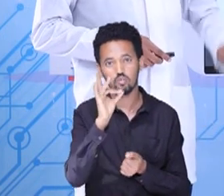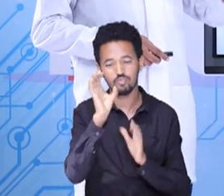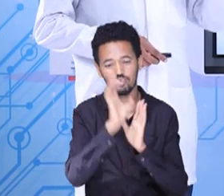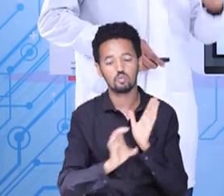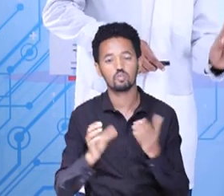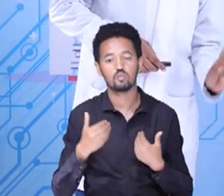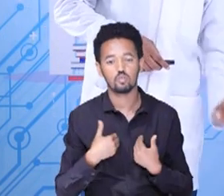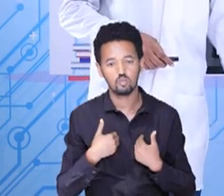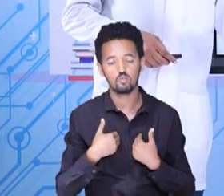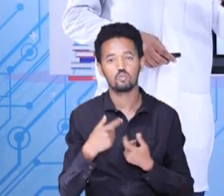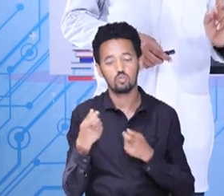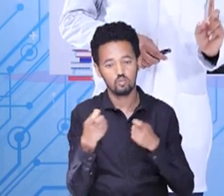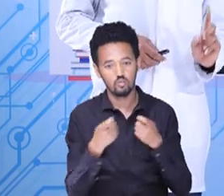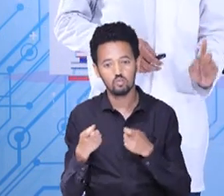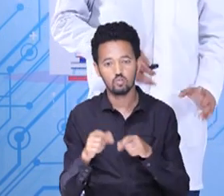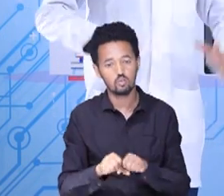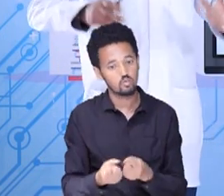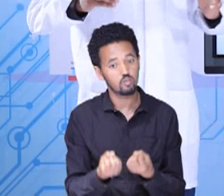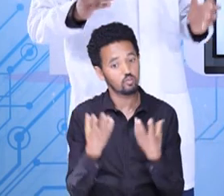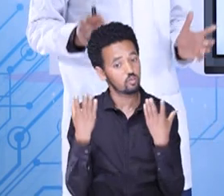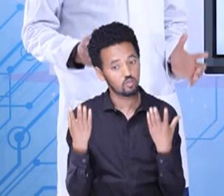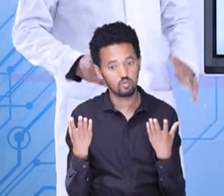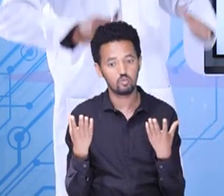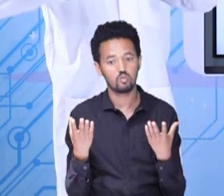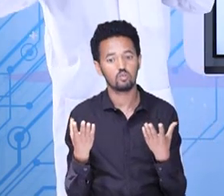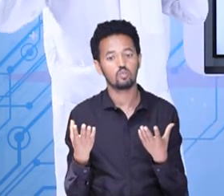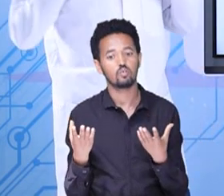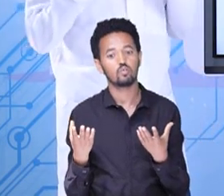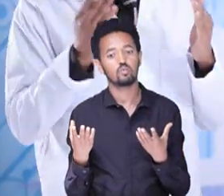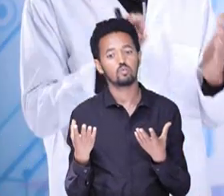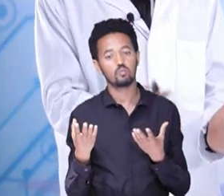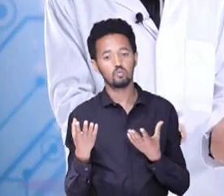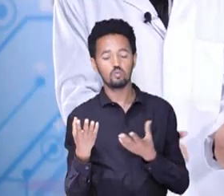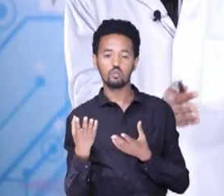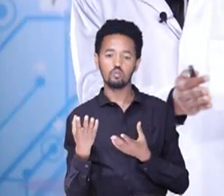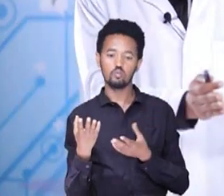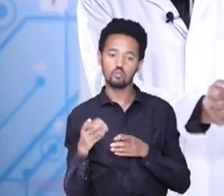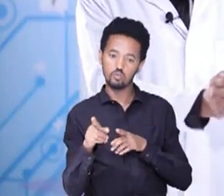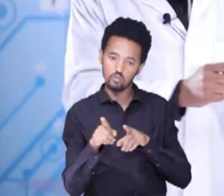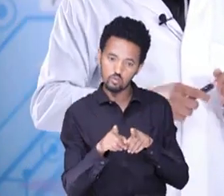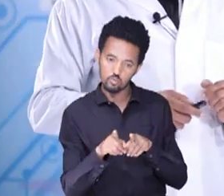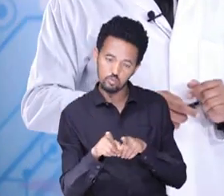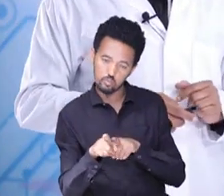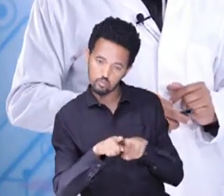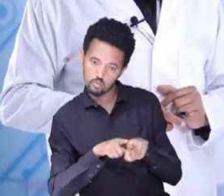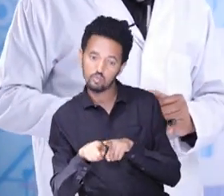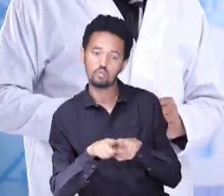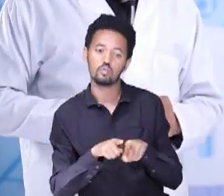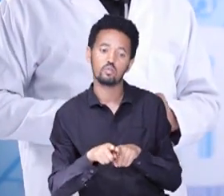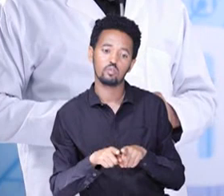chapters. The constitution, for the first time, recognized the textual recognition for the right of